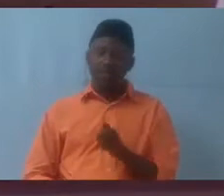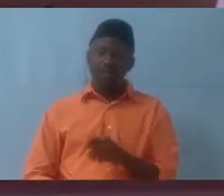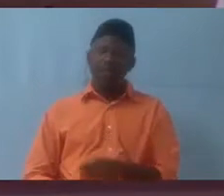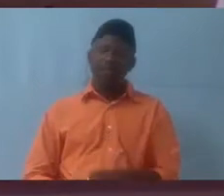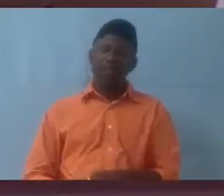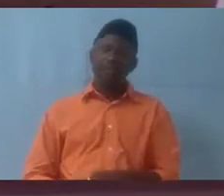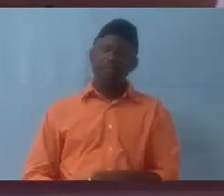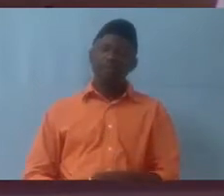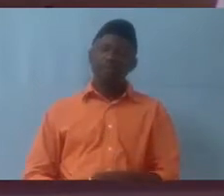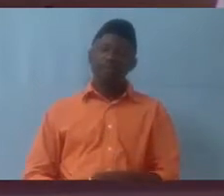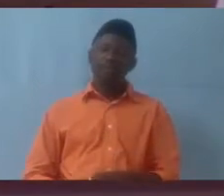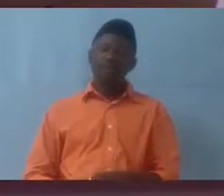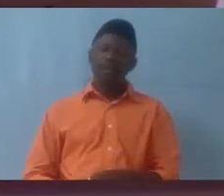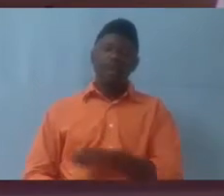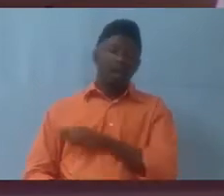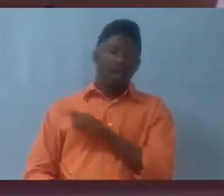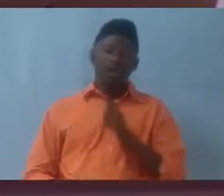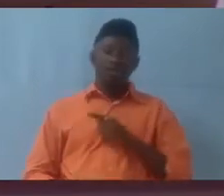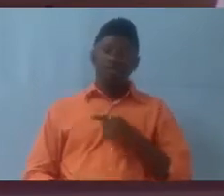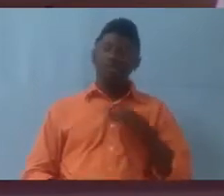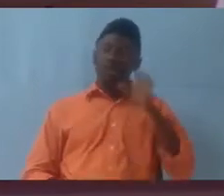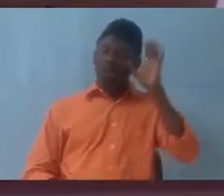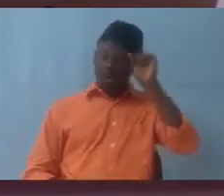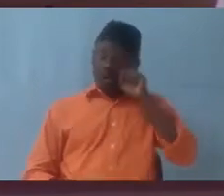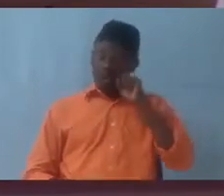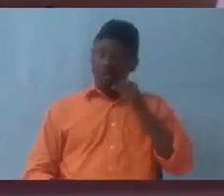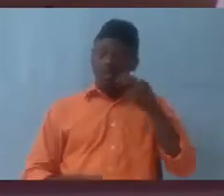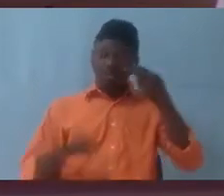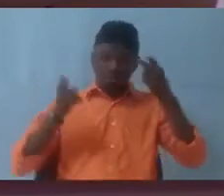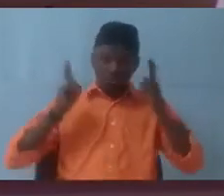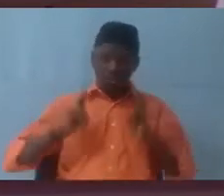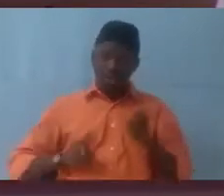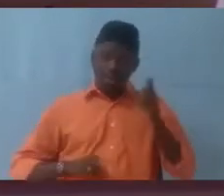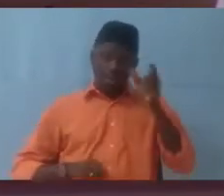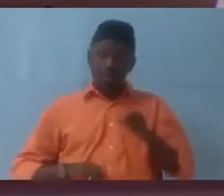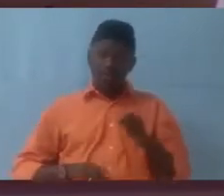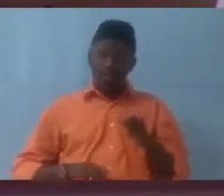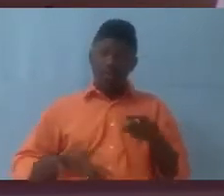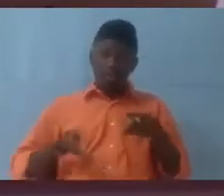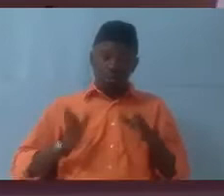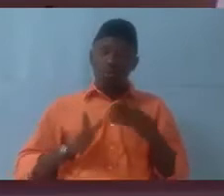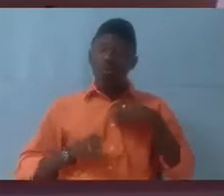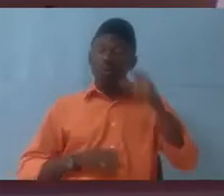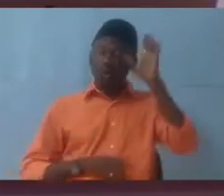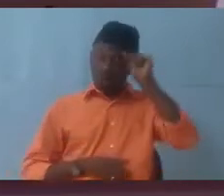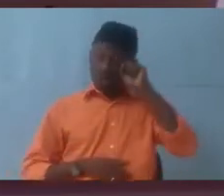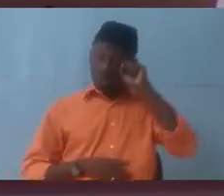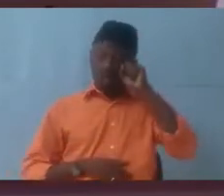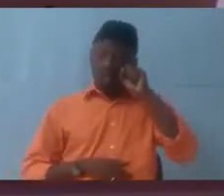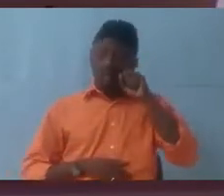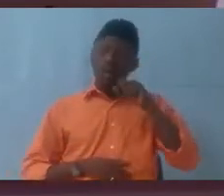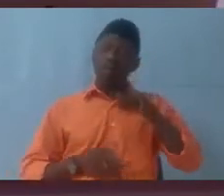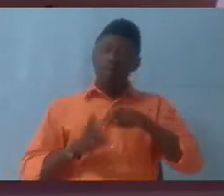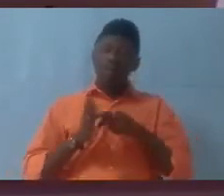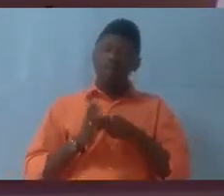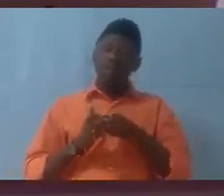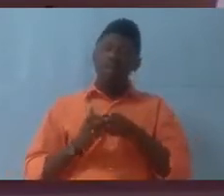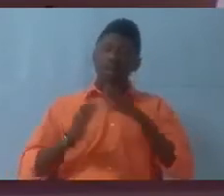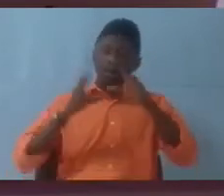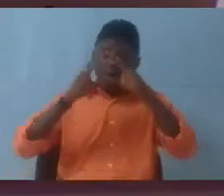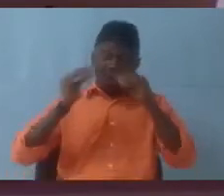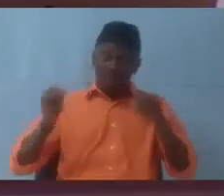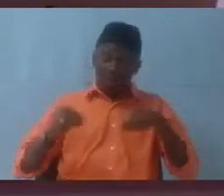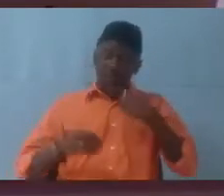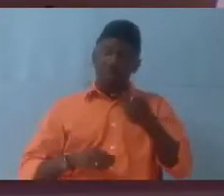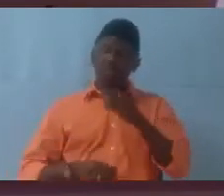ji nga waxé ne. As we understand it as lawyers. Comme ñun lawyer niñ ko xamé, the office of the CJ should be independent. Office of